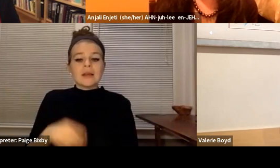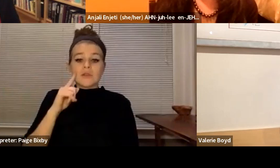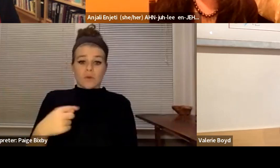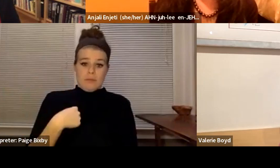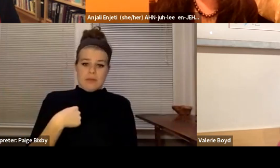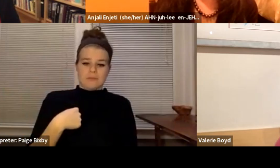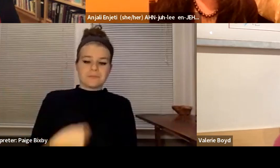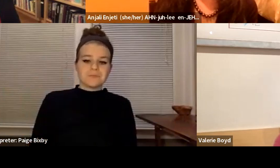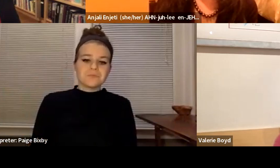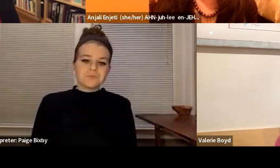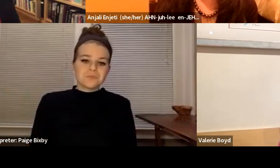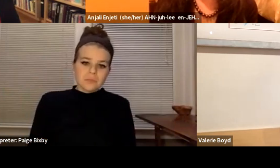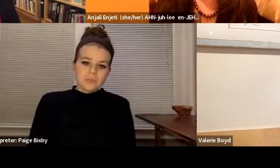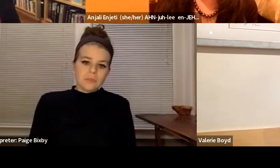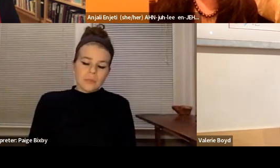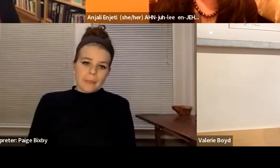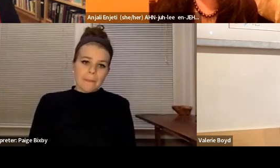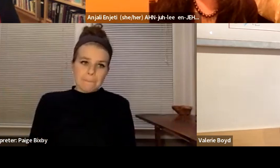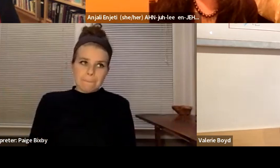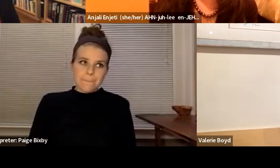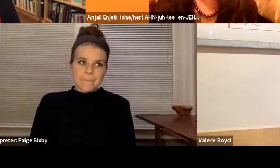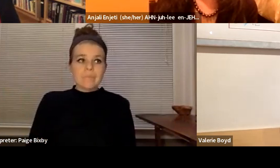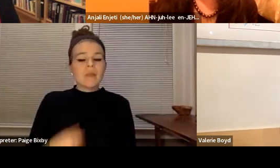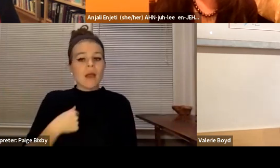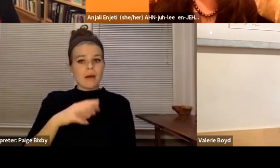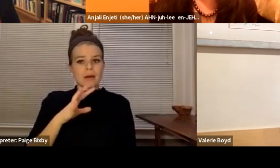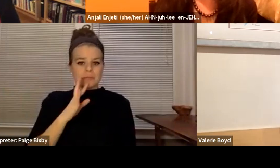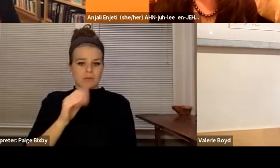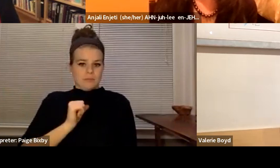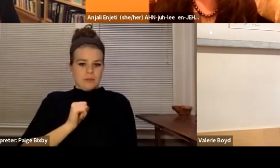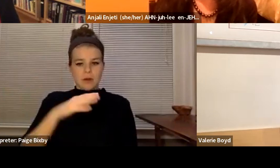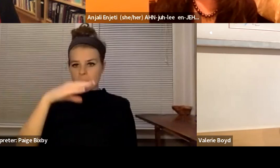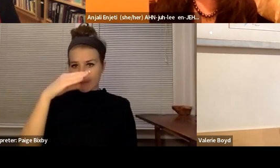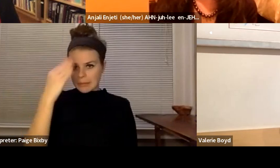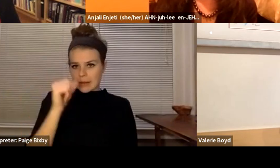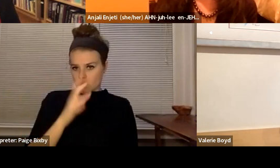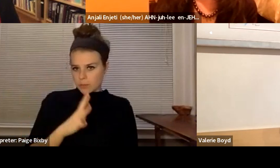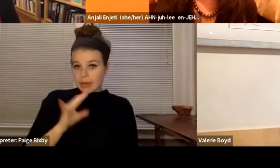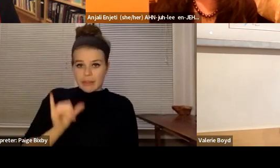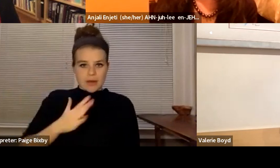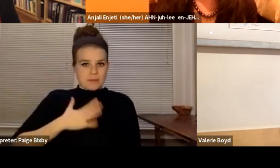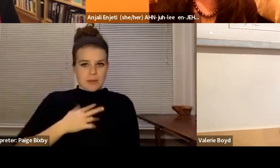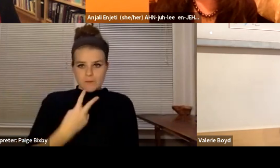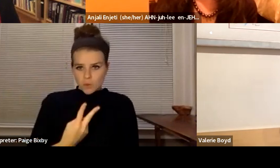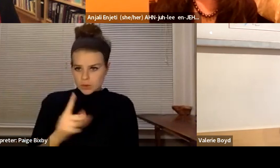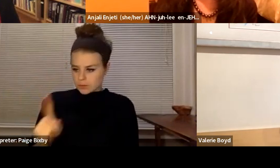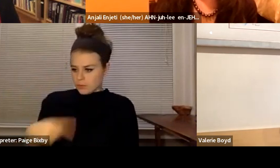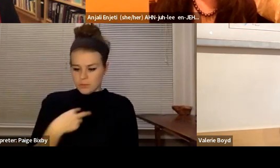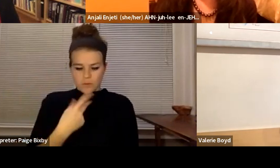matter of, I speak as a Black woman. That's my voice. That's the only voice I have.